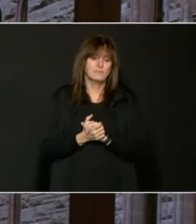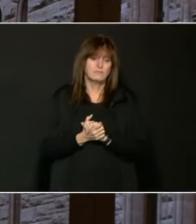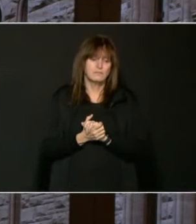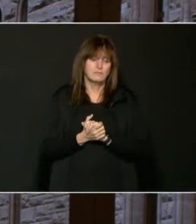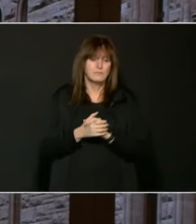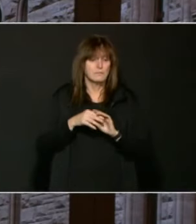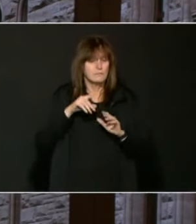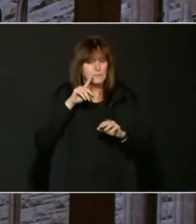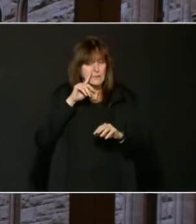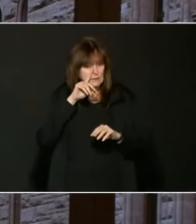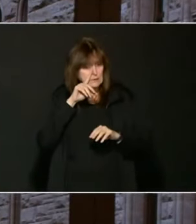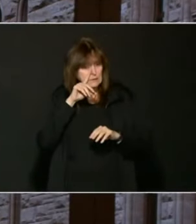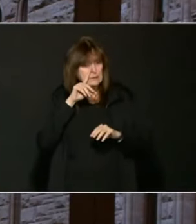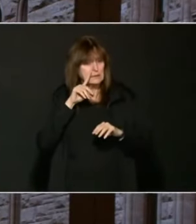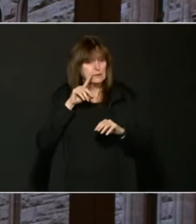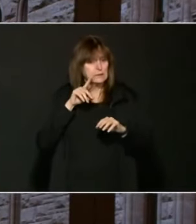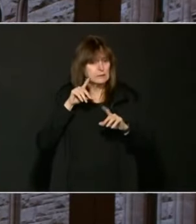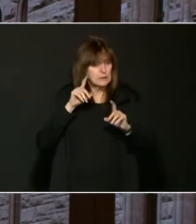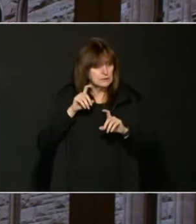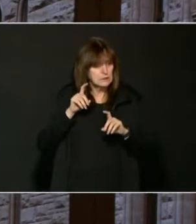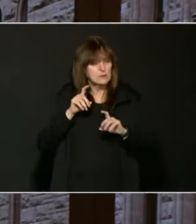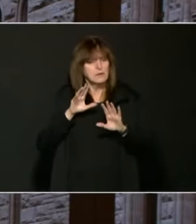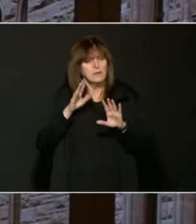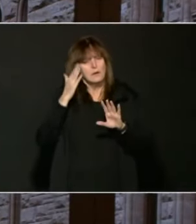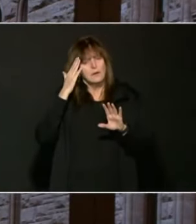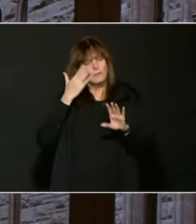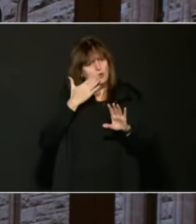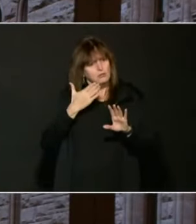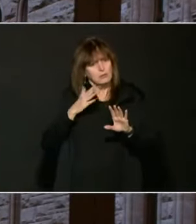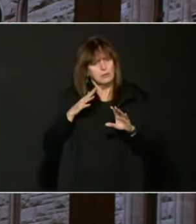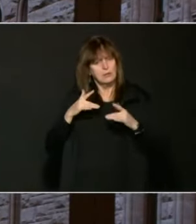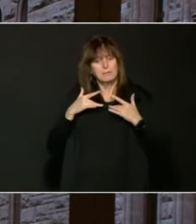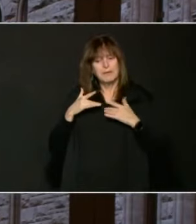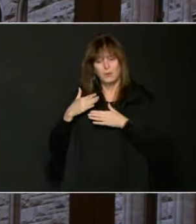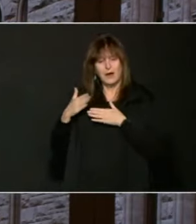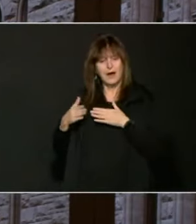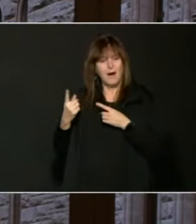a dip during the weekend, and then it comes back up again. So we did over